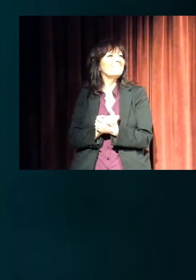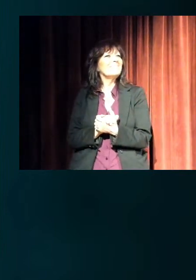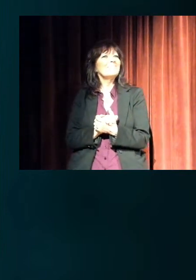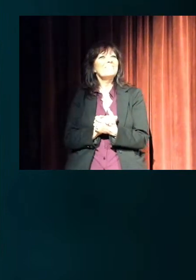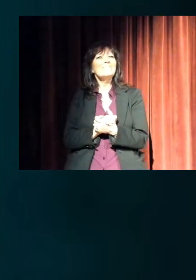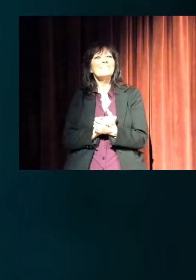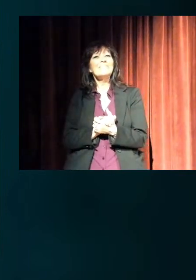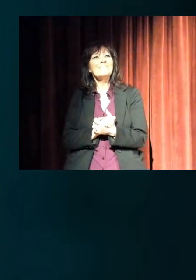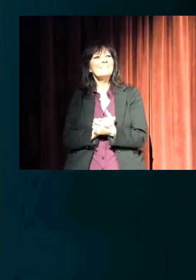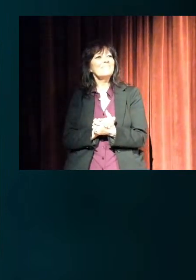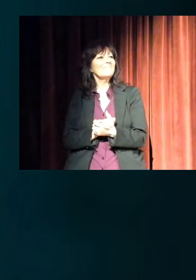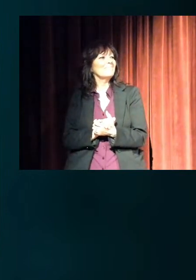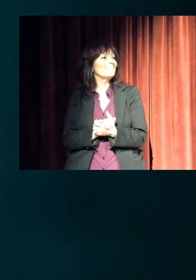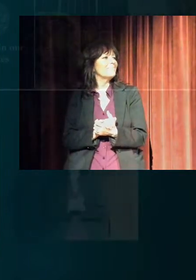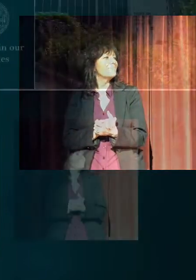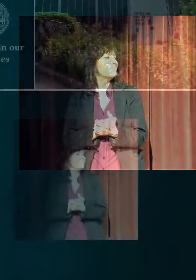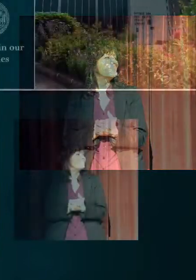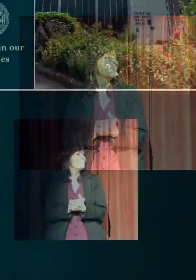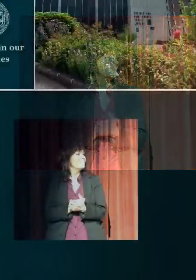Library.